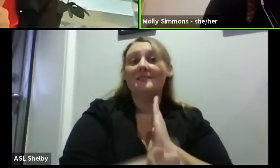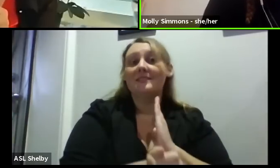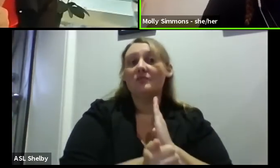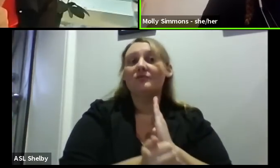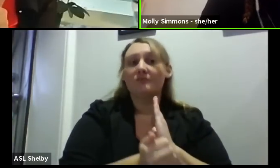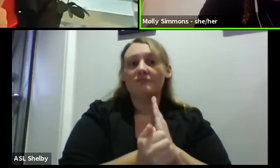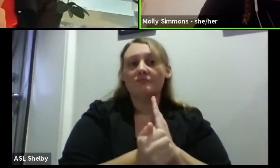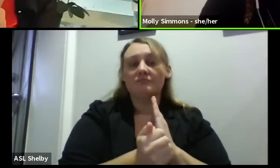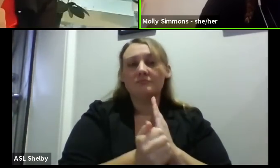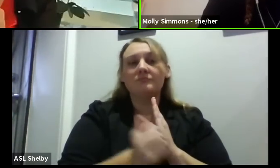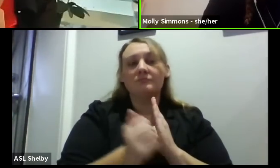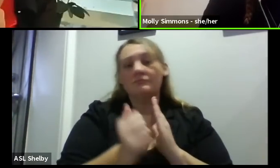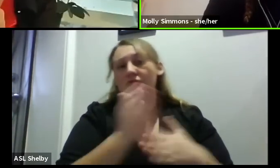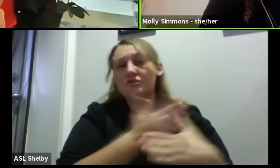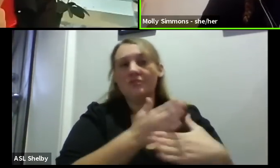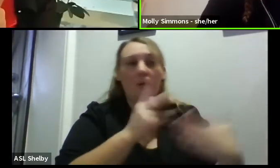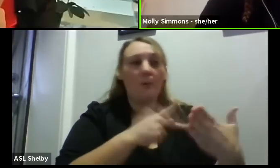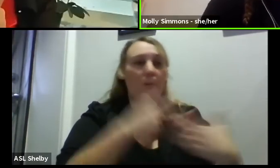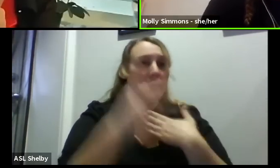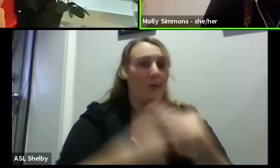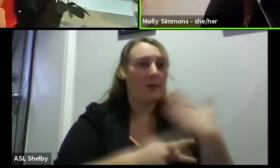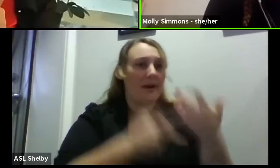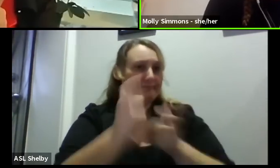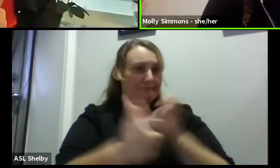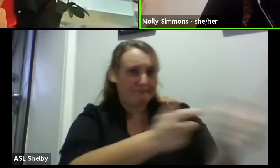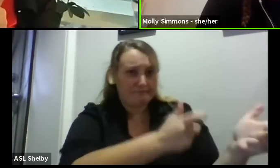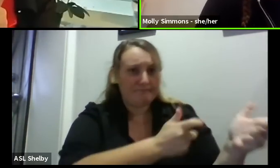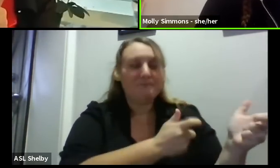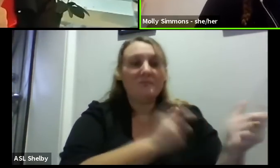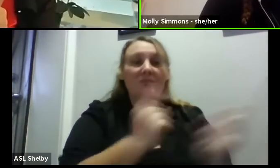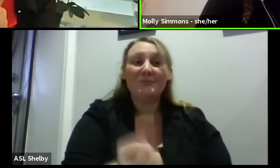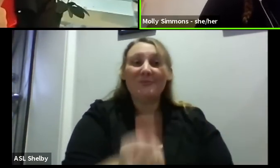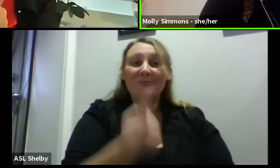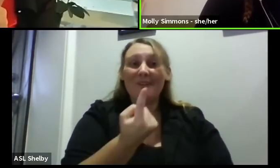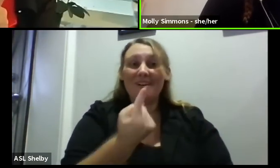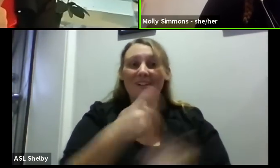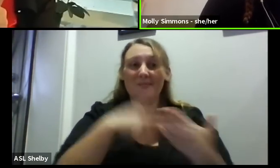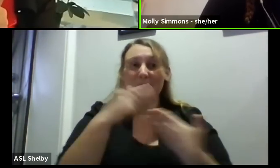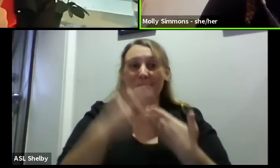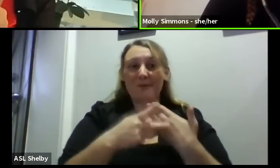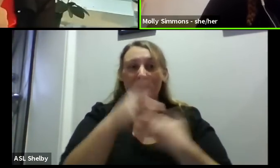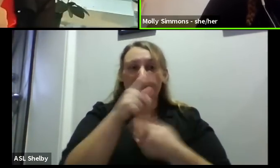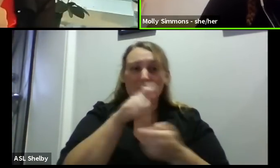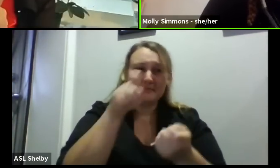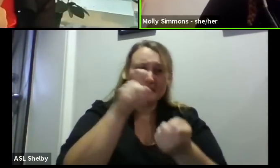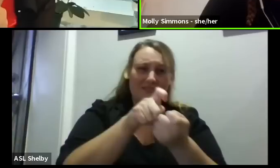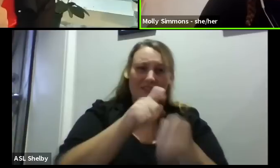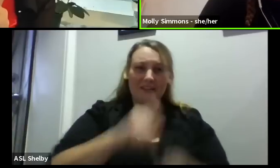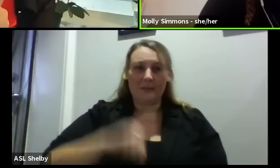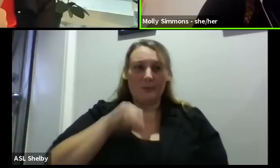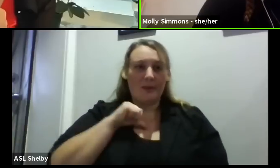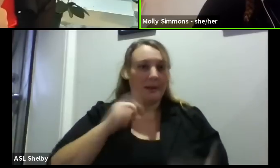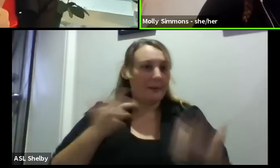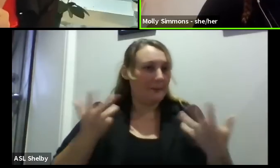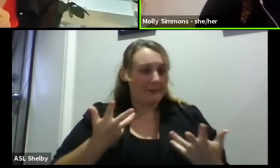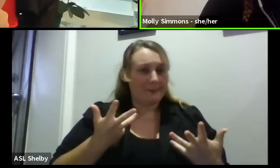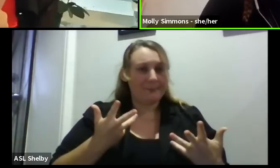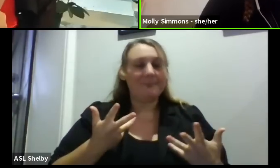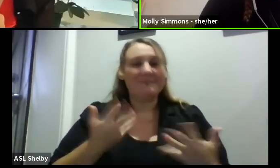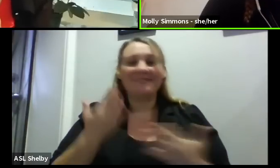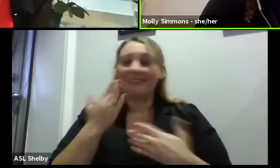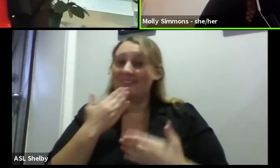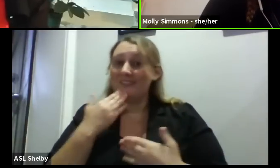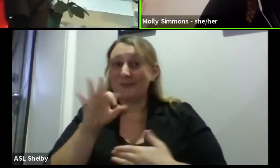aid efforts. One program we're particularly proud of and we're able to bring to life thanks to Farah is